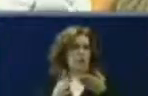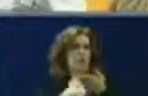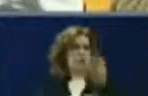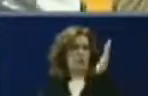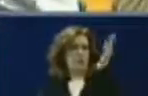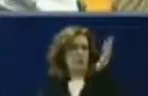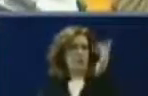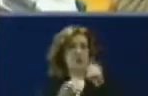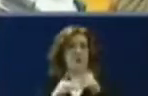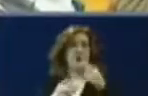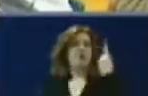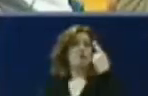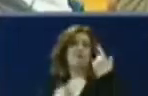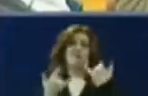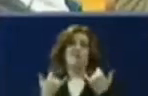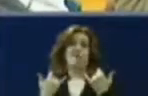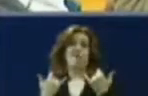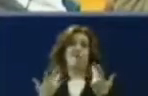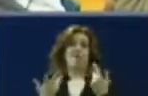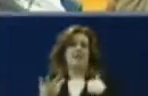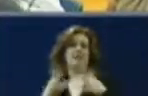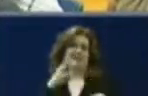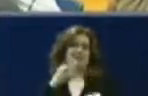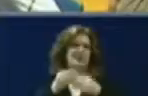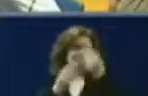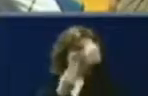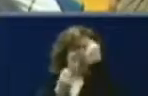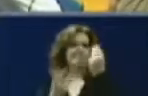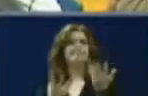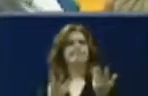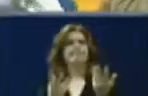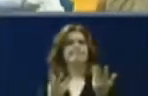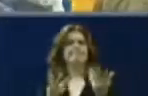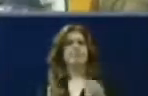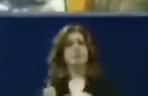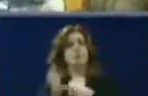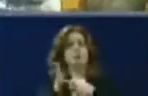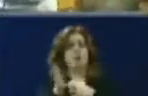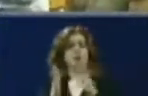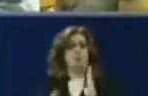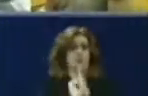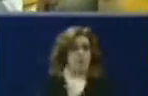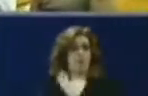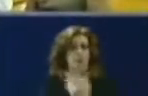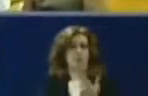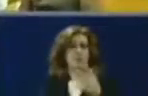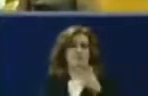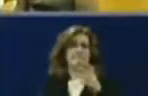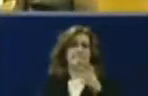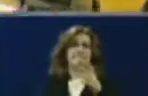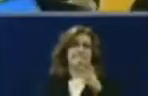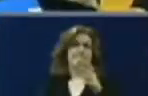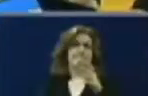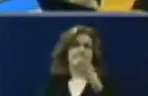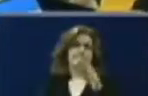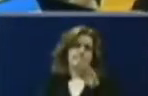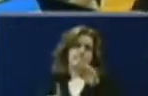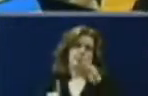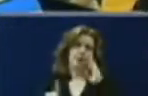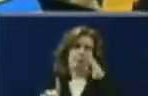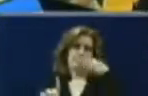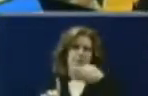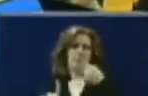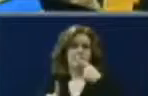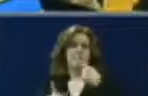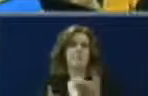the purpose of tonight is to give some additional information as requested by the board around the proposed boundaries for the